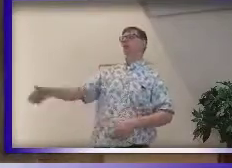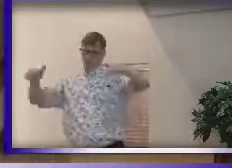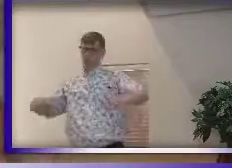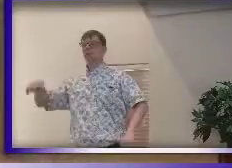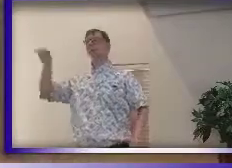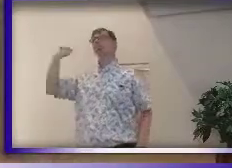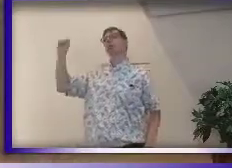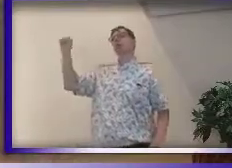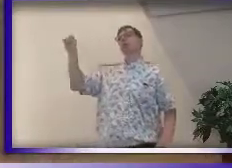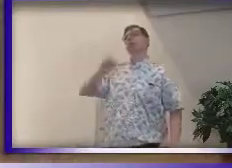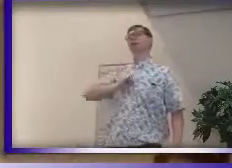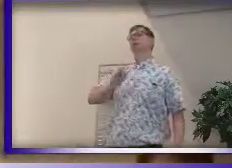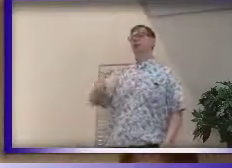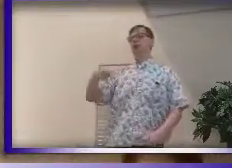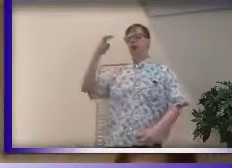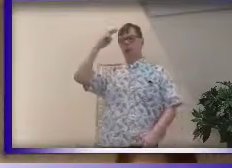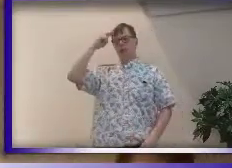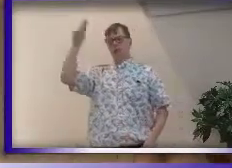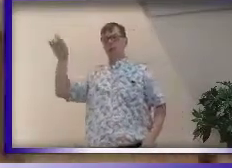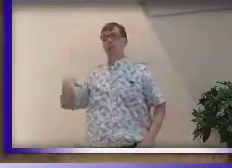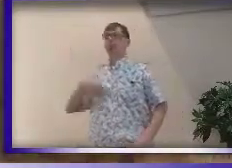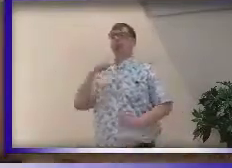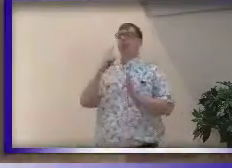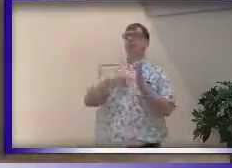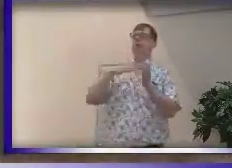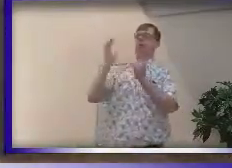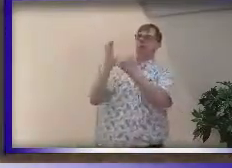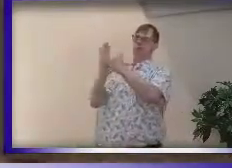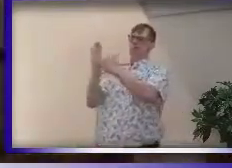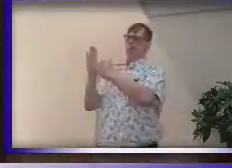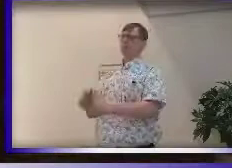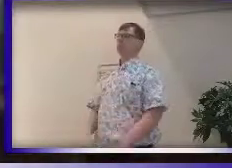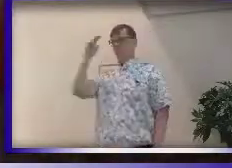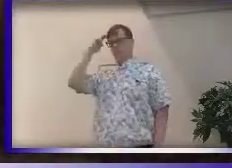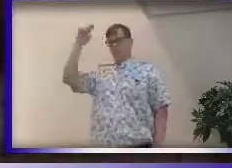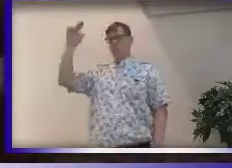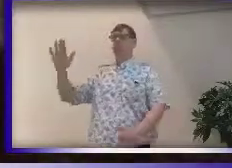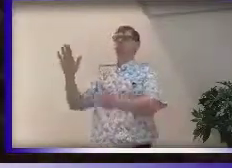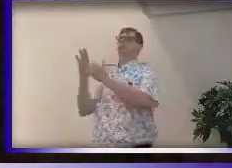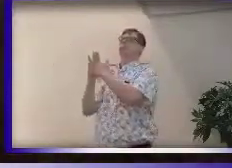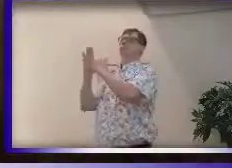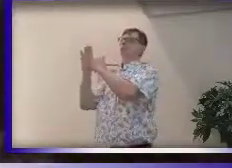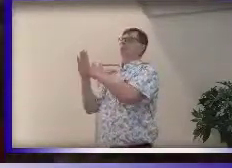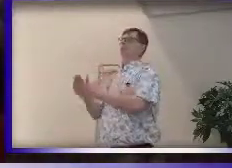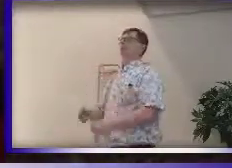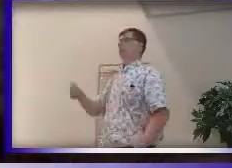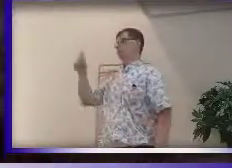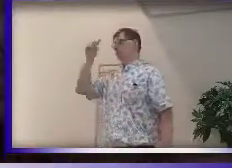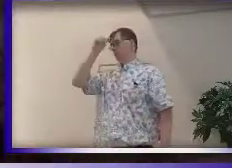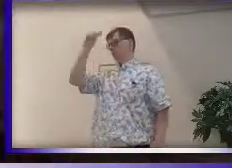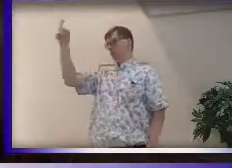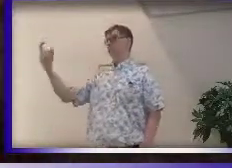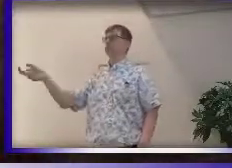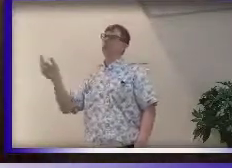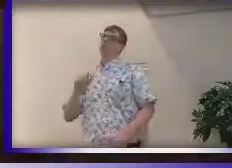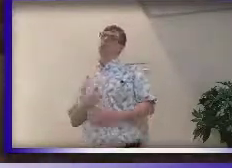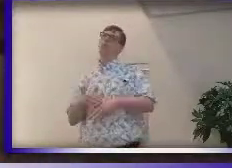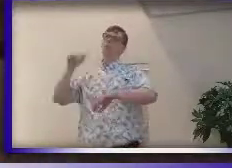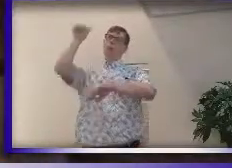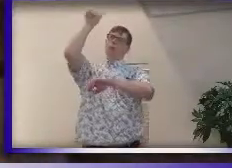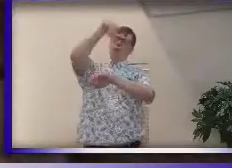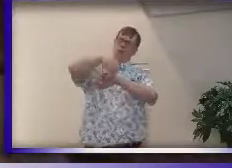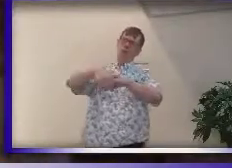Thought about it. We have a question over here, and then I want to make sure that we have time for anyone online. And I'm going to ask you to wait for the